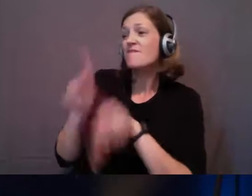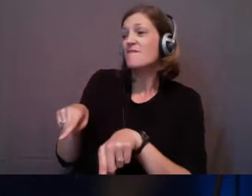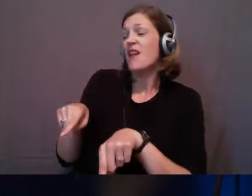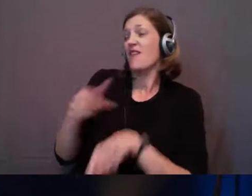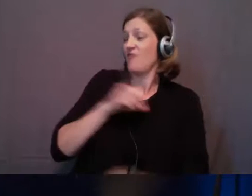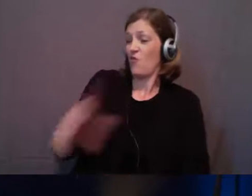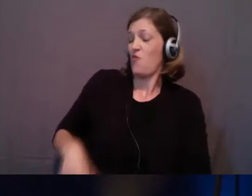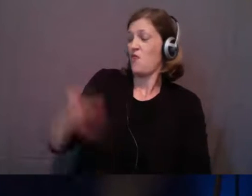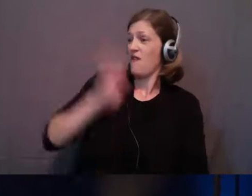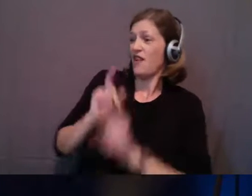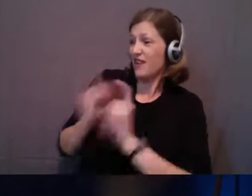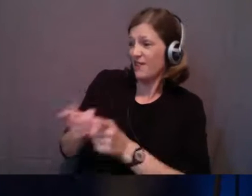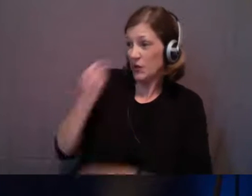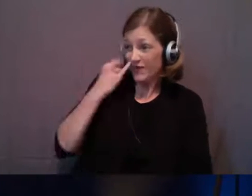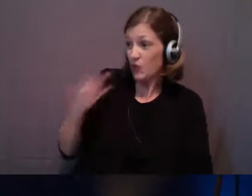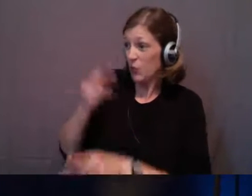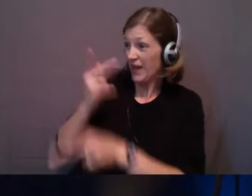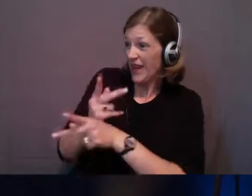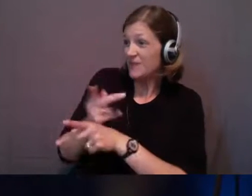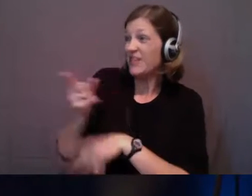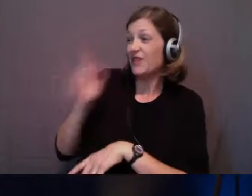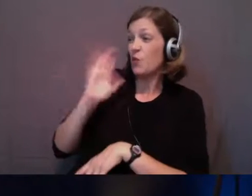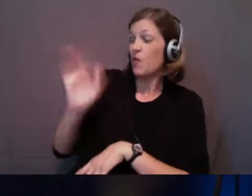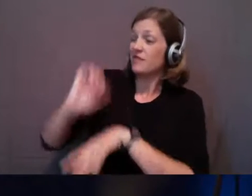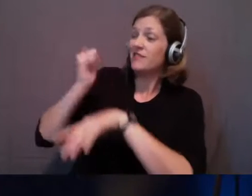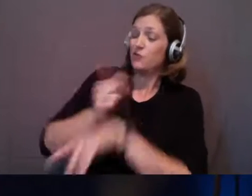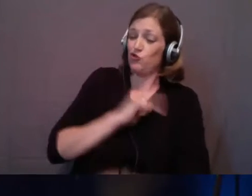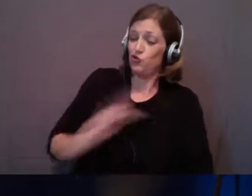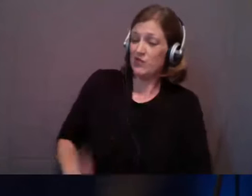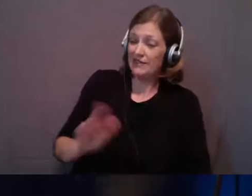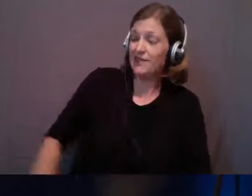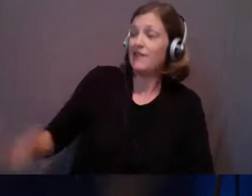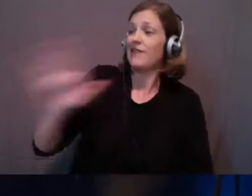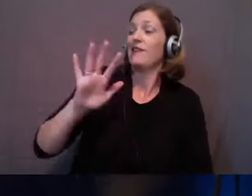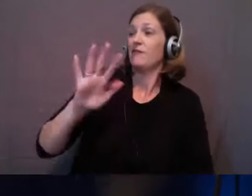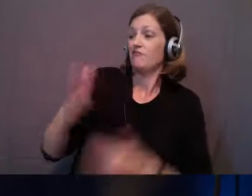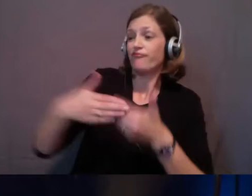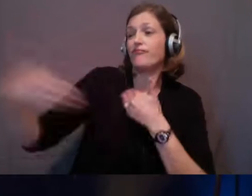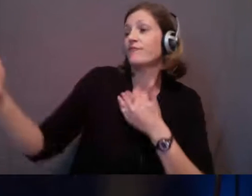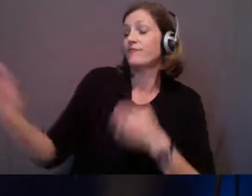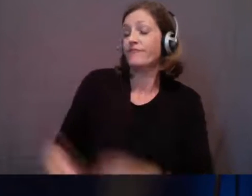God has given you. If you had, he would have established your kingdom over Israel for all time.